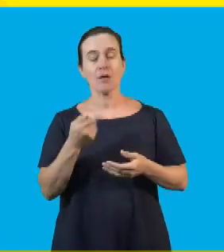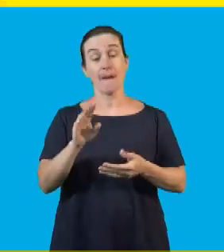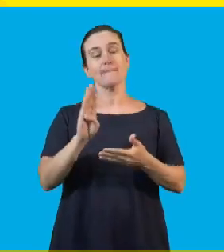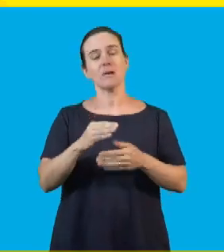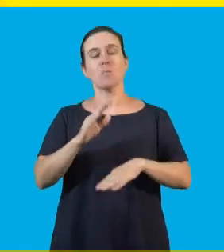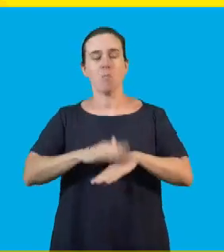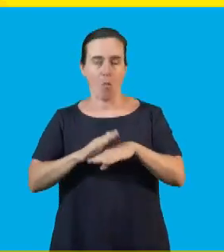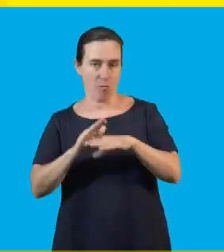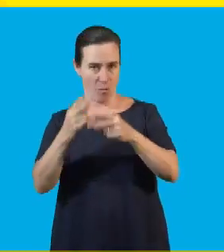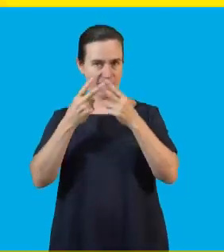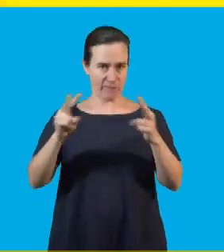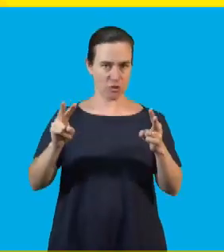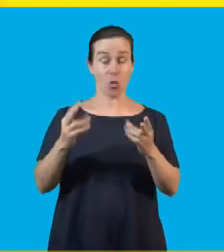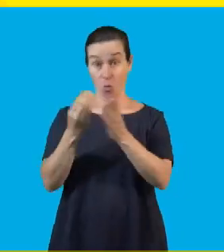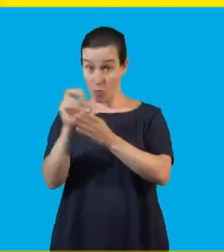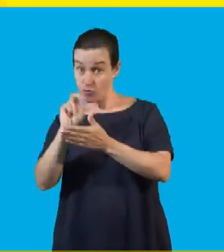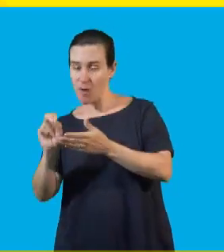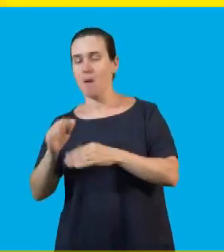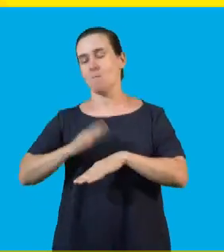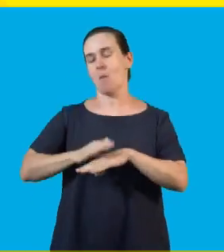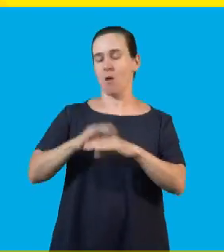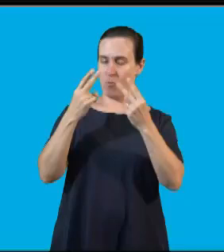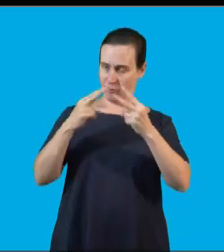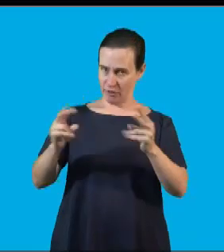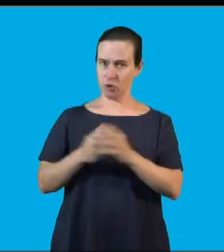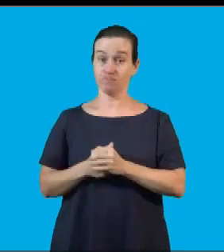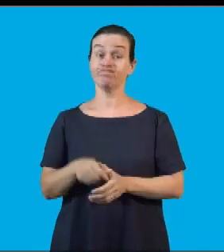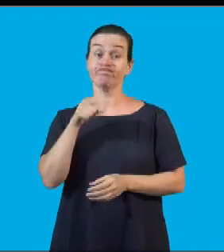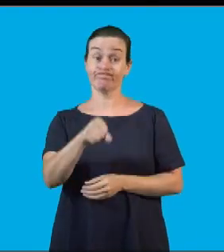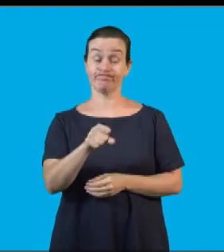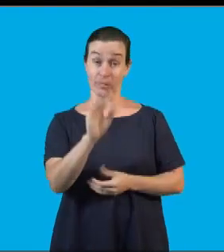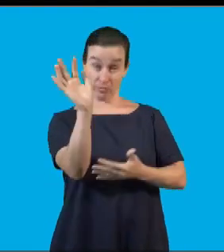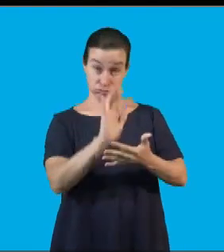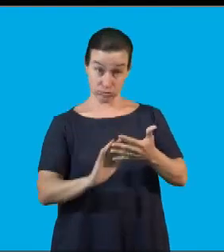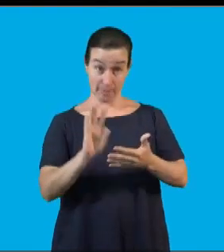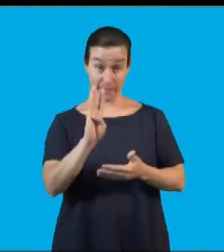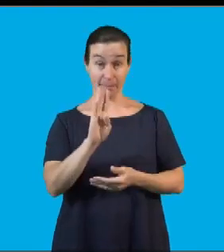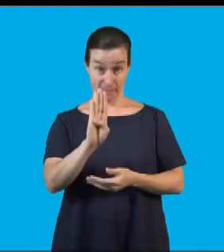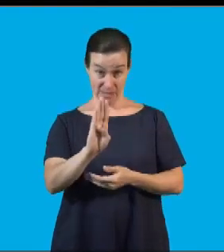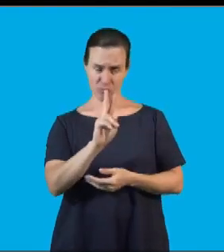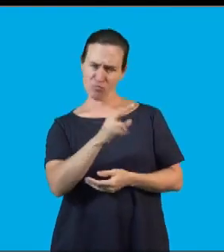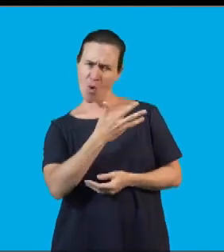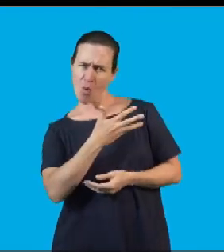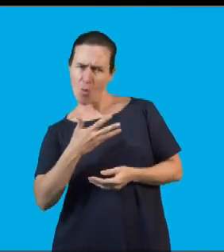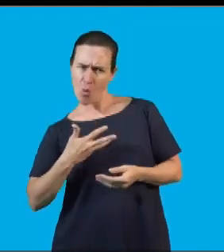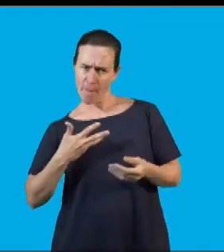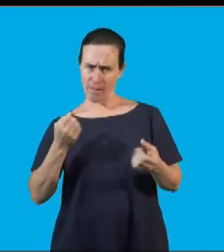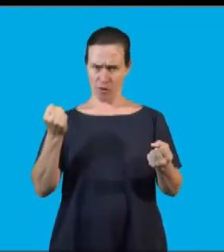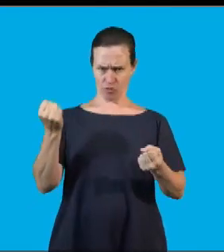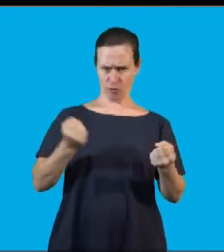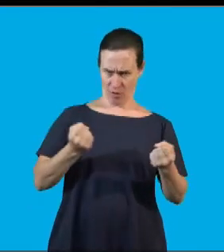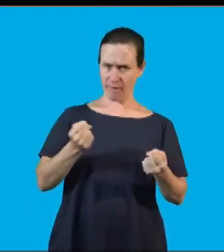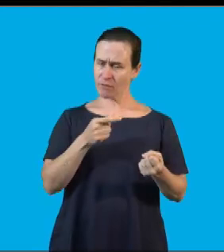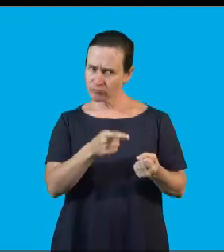visual text and it has, of course, writing in it as well. If we quickly take a look at text B, you'll see there's a woman